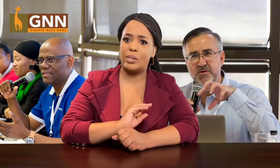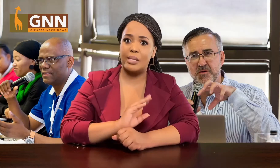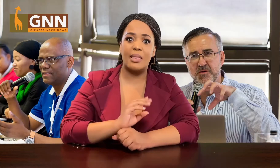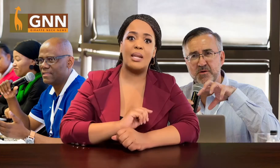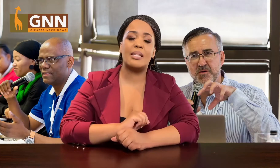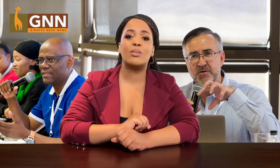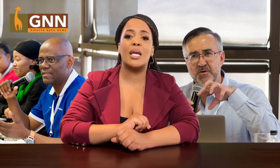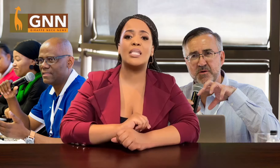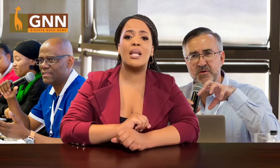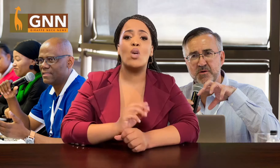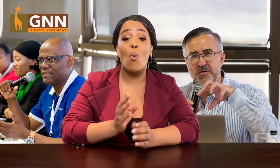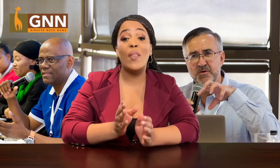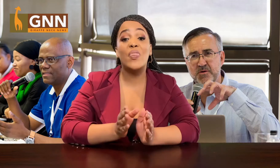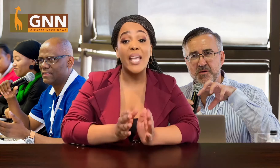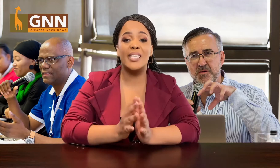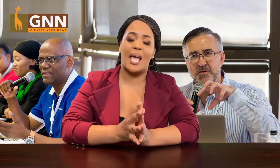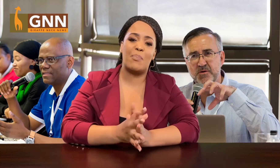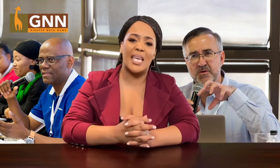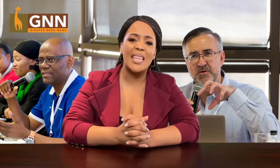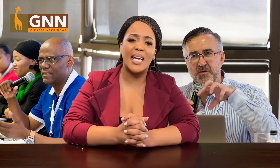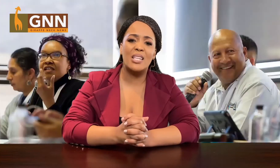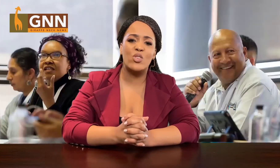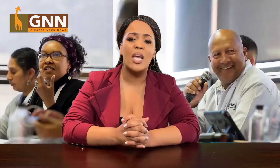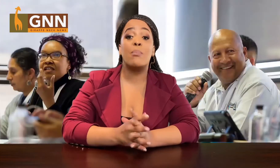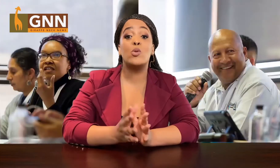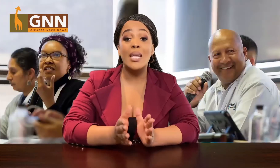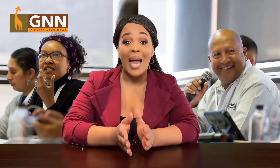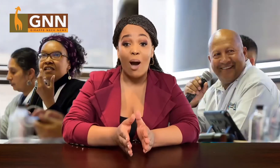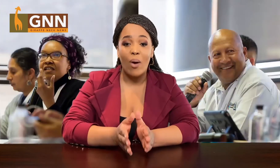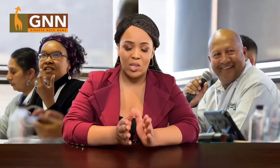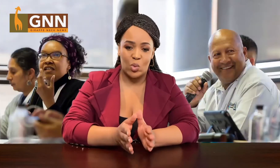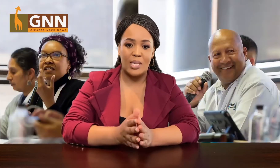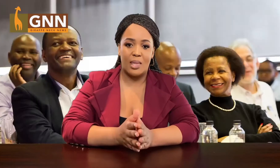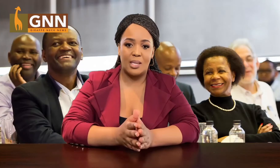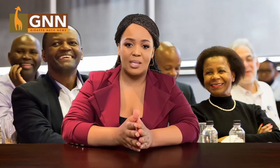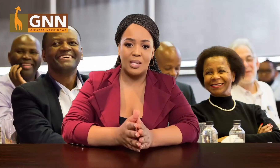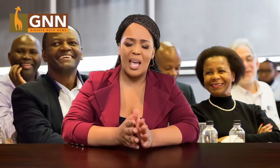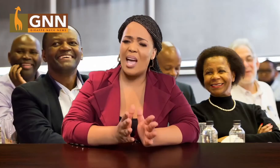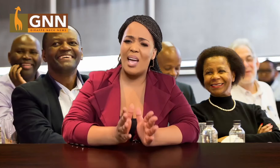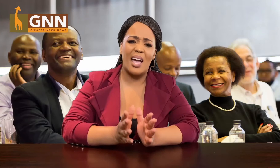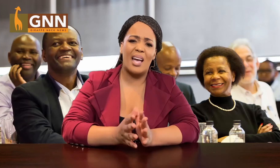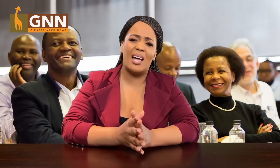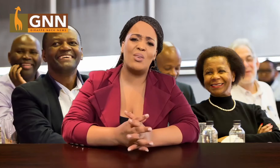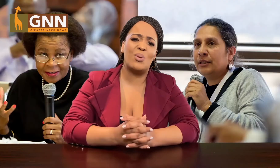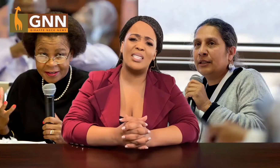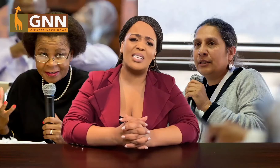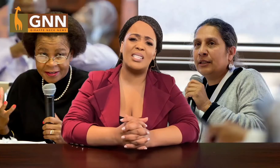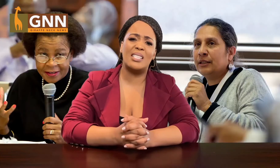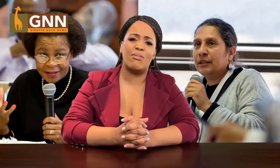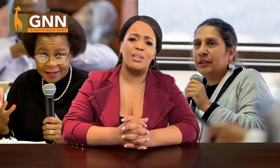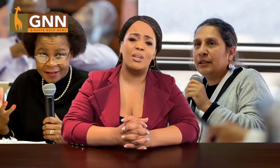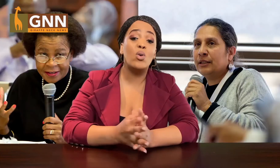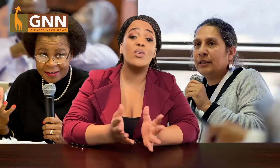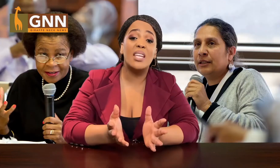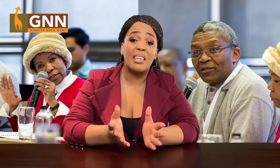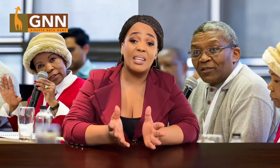brightest to stick their necks out and tell us what they see happening in the country between now and 2030. Yeah, I know, uncertain